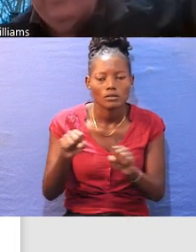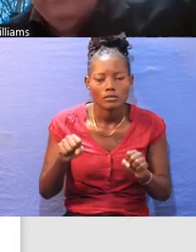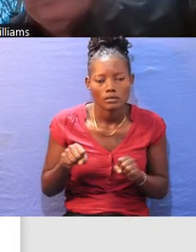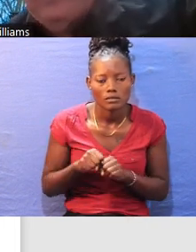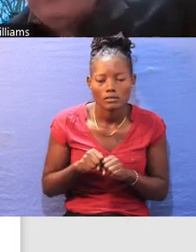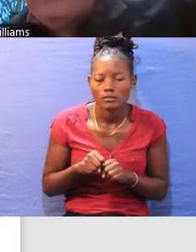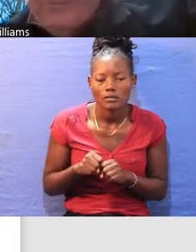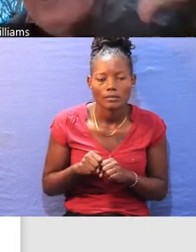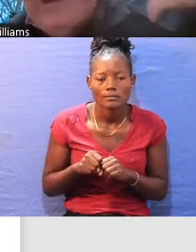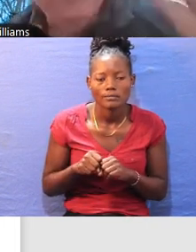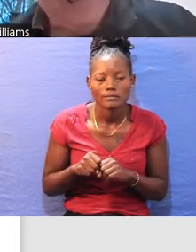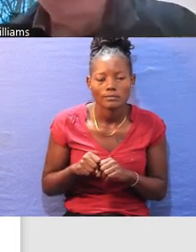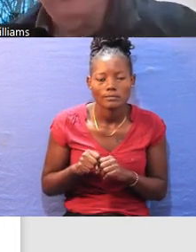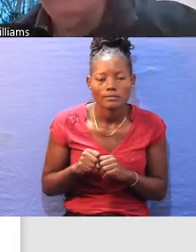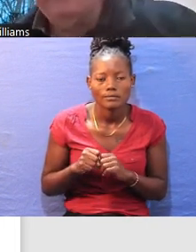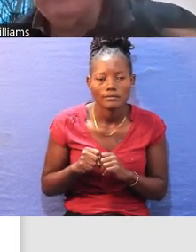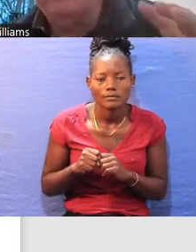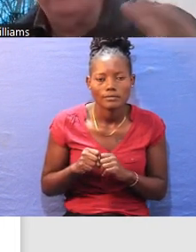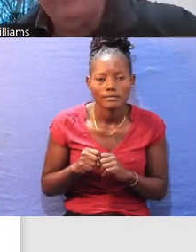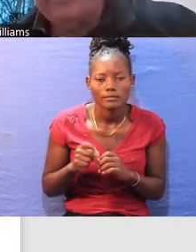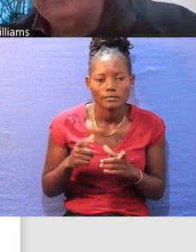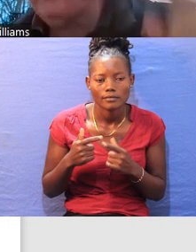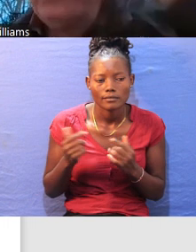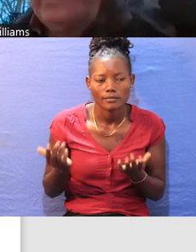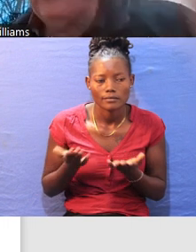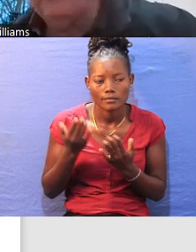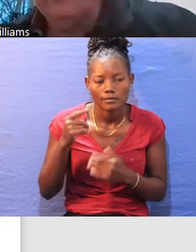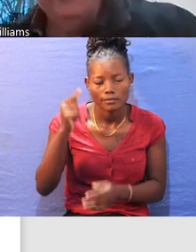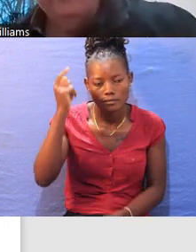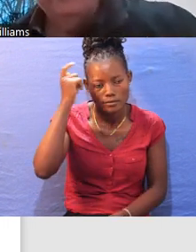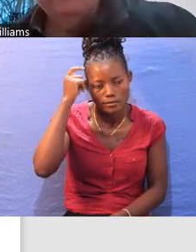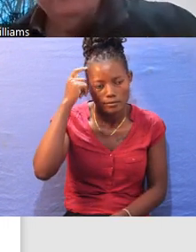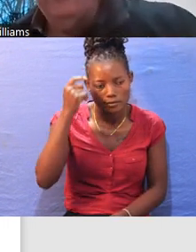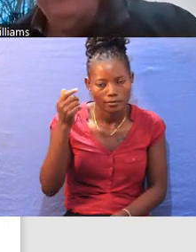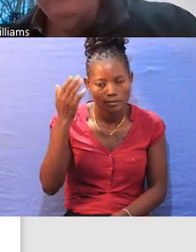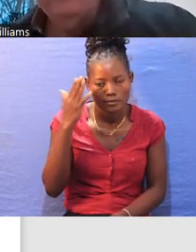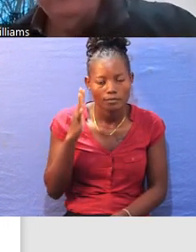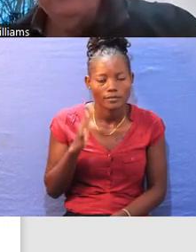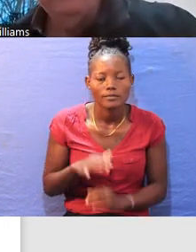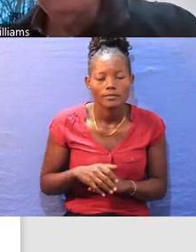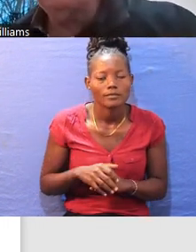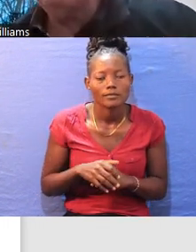the dendrites in your brain and all, I don't know. I mean, I don't know if it actually makes its way to